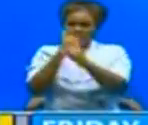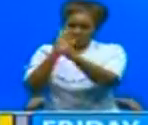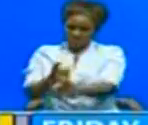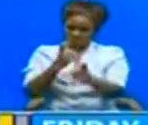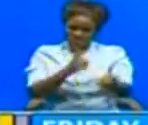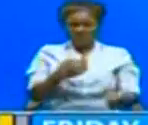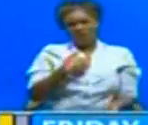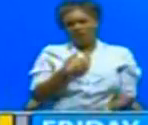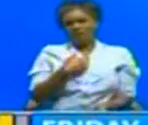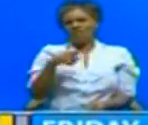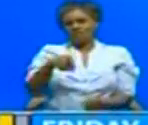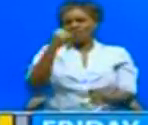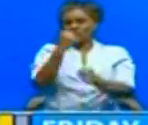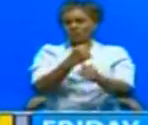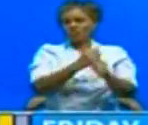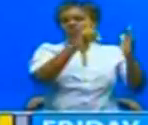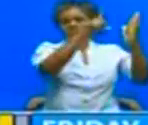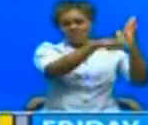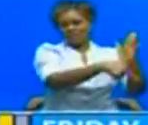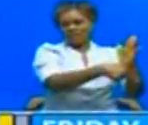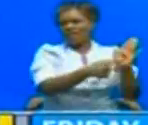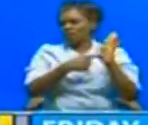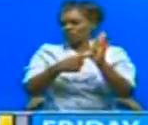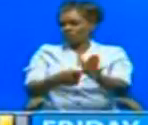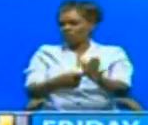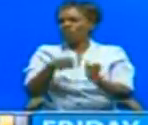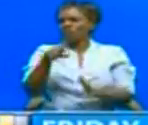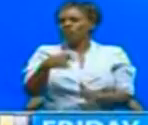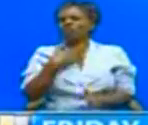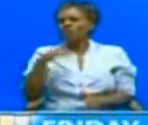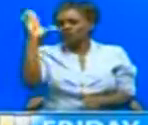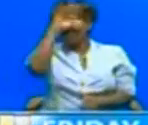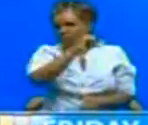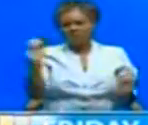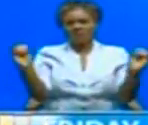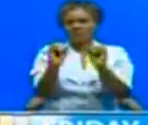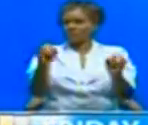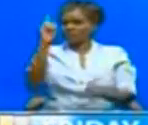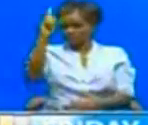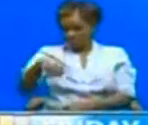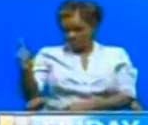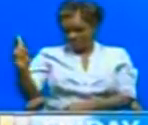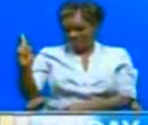And the things that they're gonna be doing later on in the show is something that you do not want to miss. Is that right?